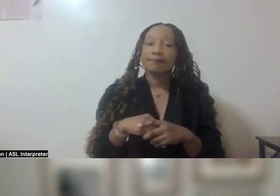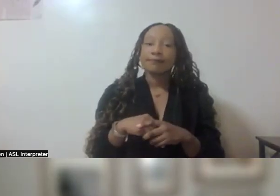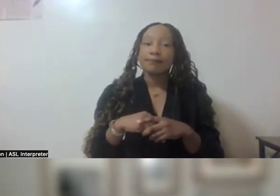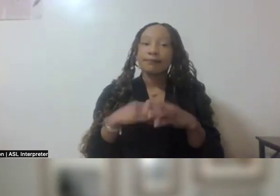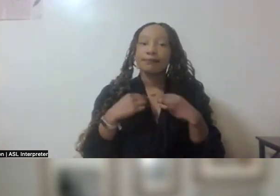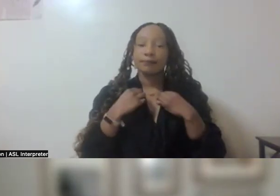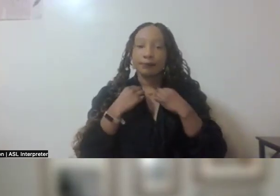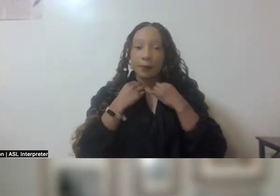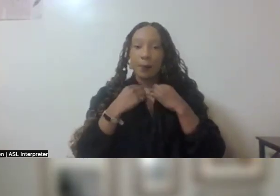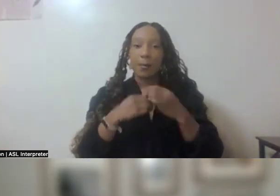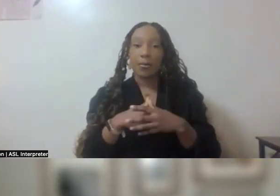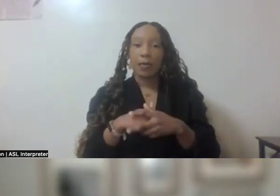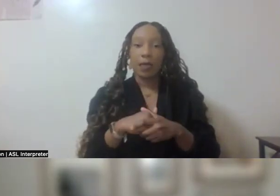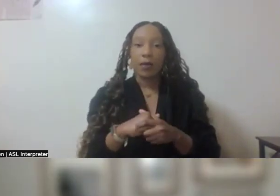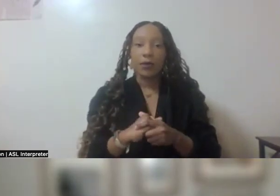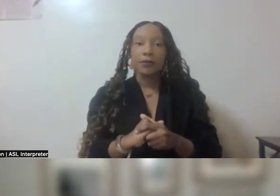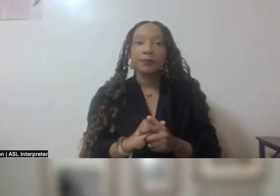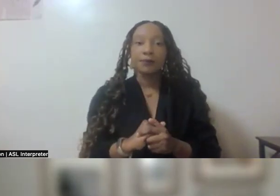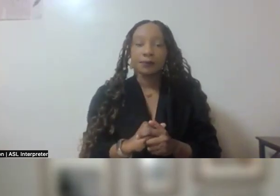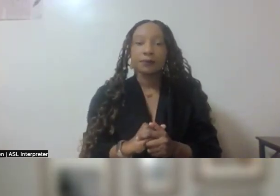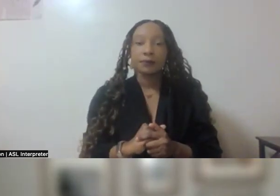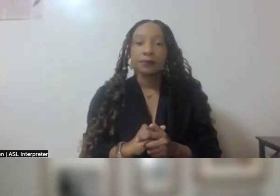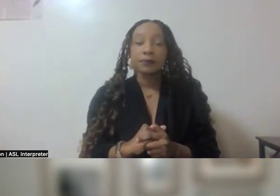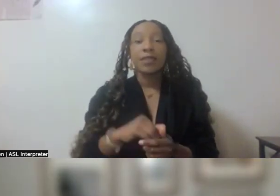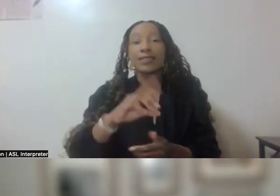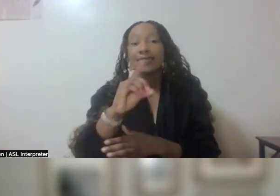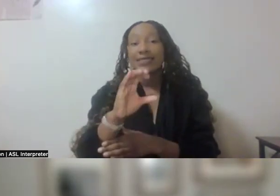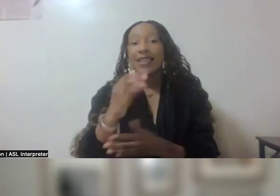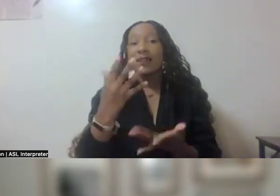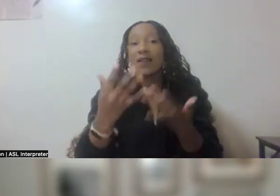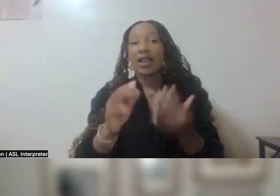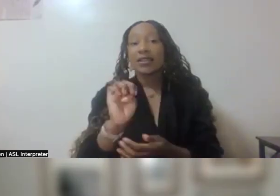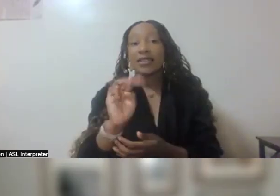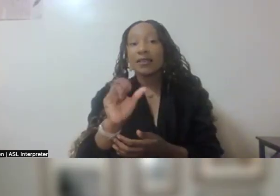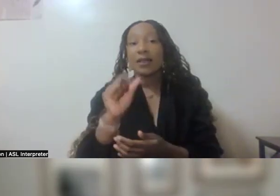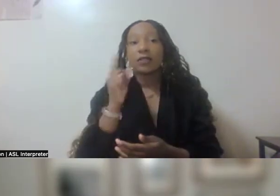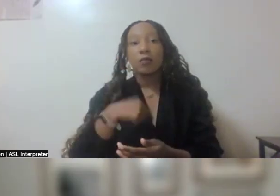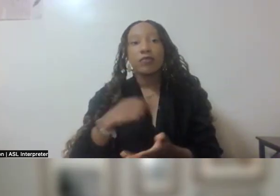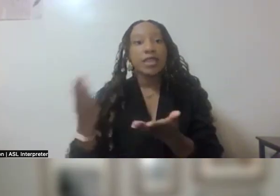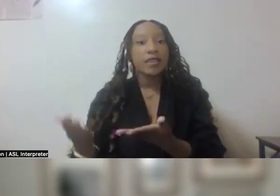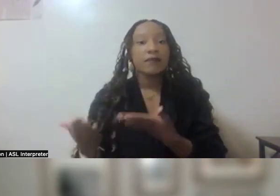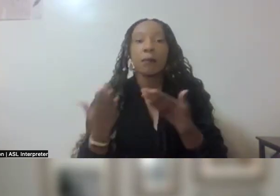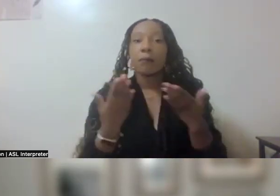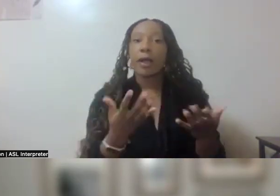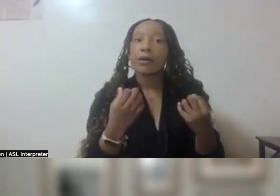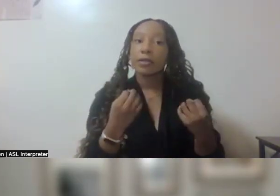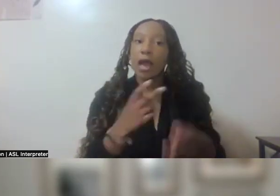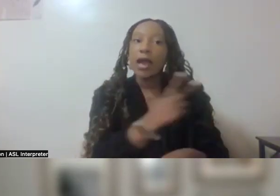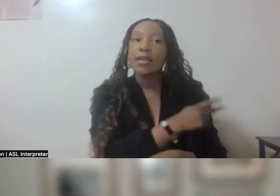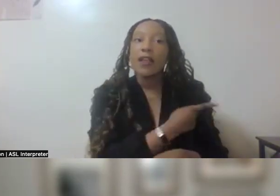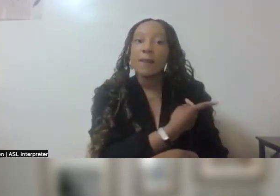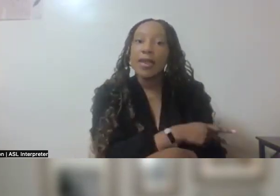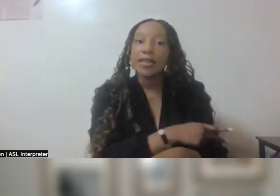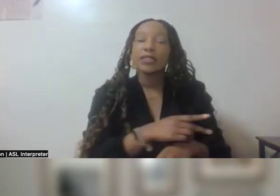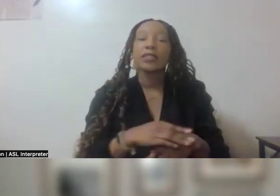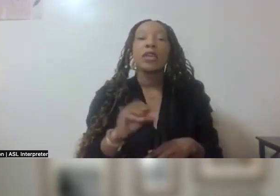to 35K. That works out to be about 6 per day. So there have been some questions in the question